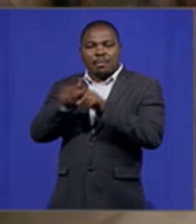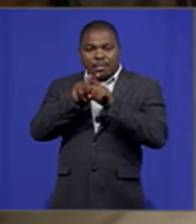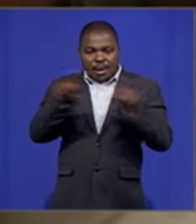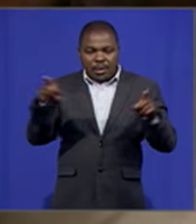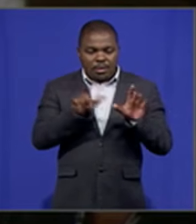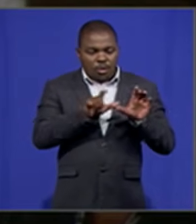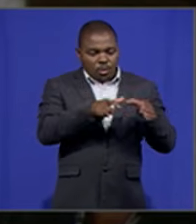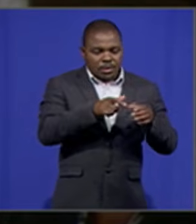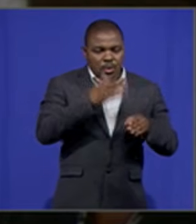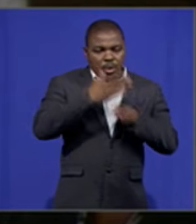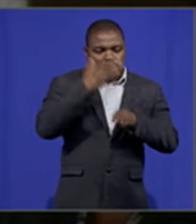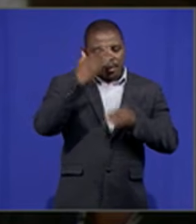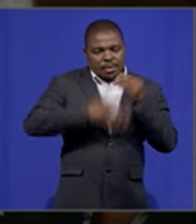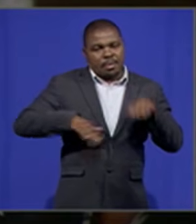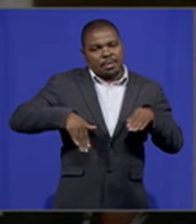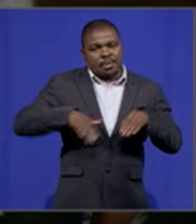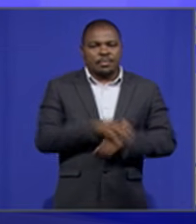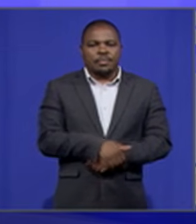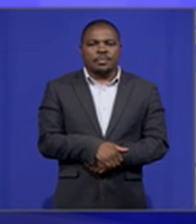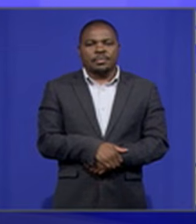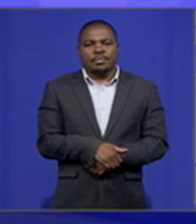phethwa.